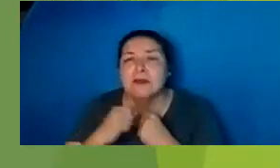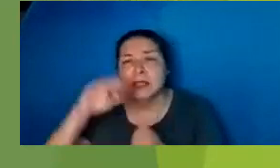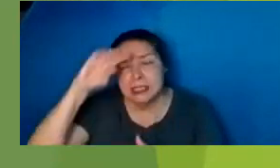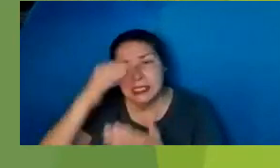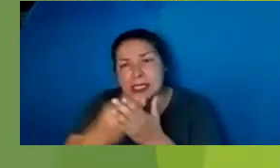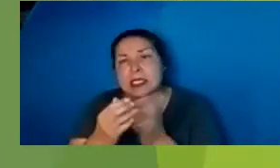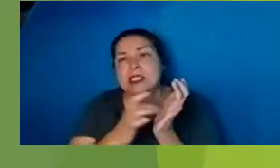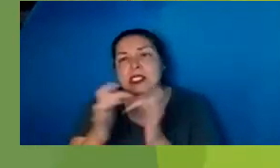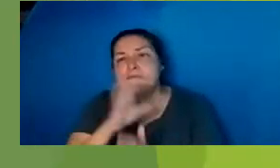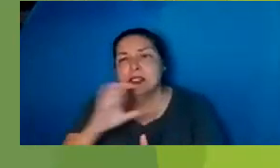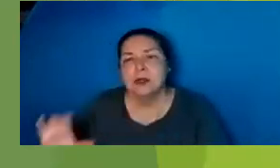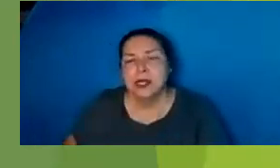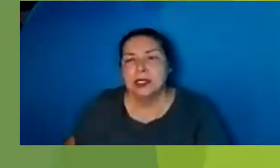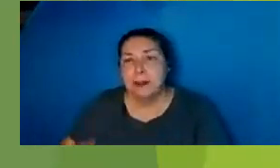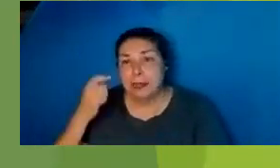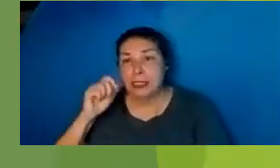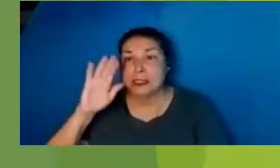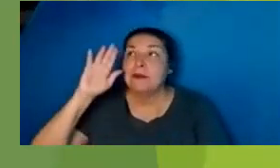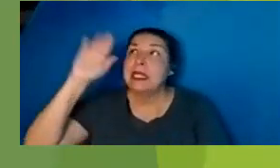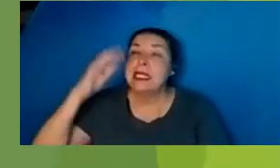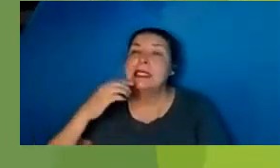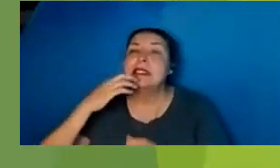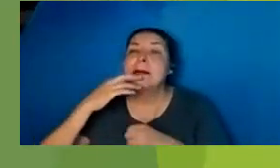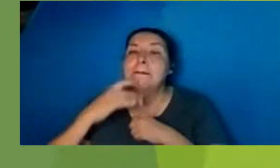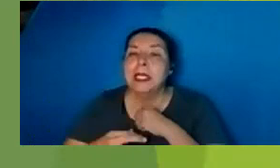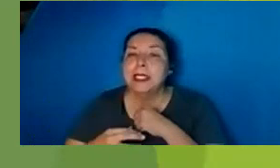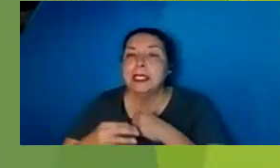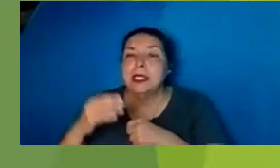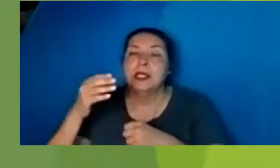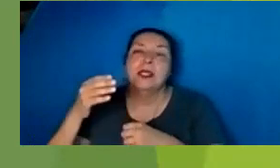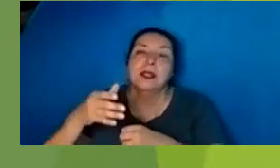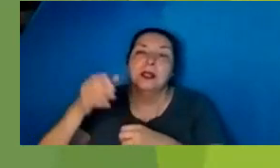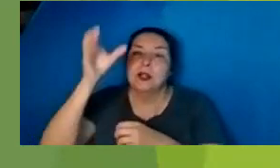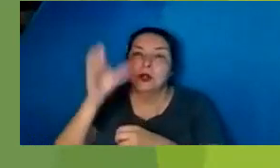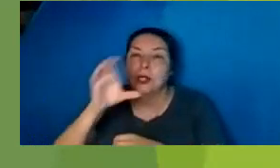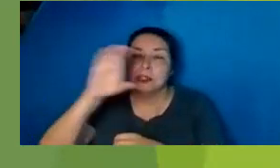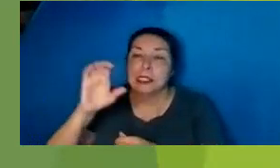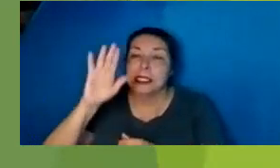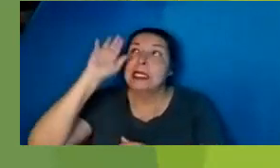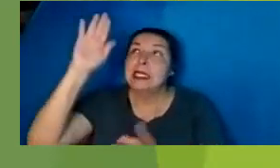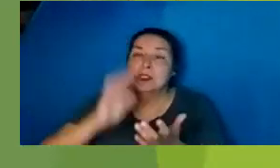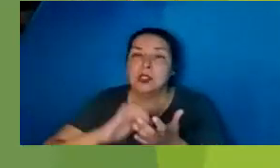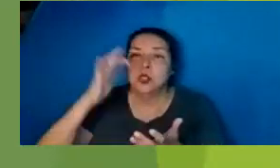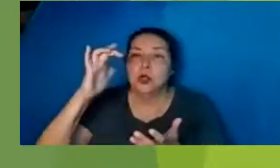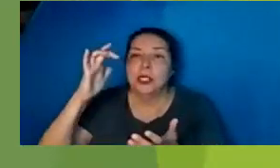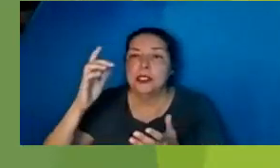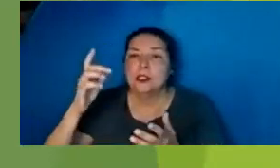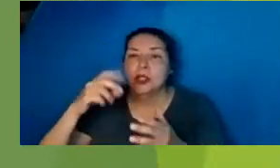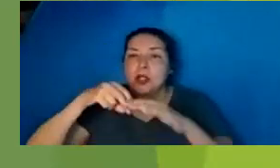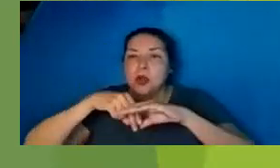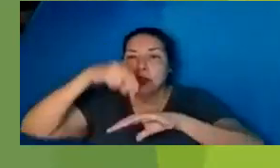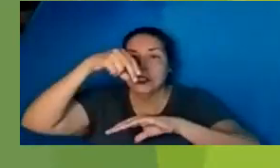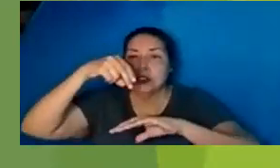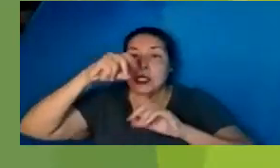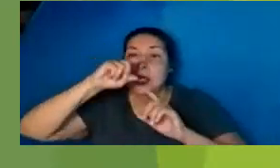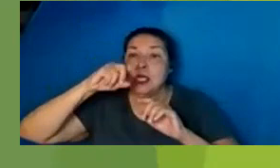Christ. by his bloody cross, by his glorious resurrection, by his ascension to